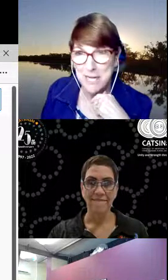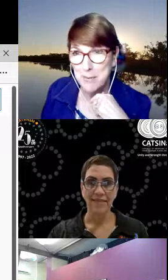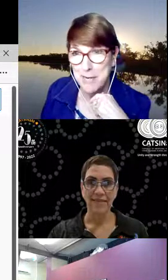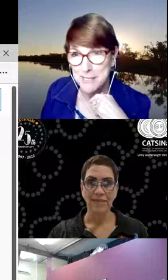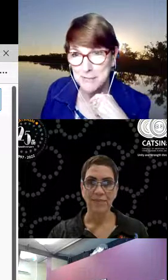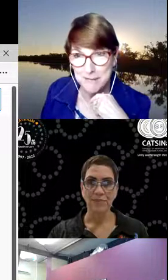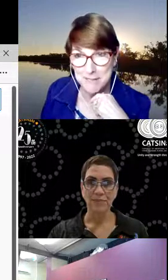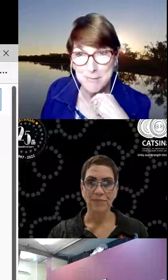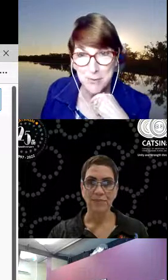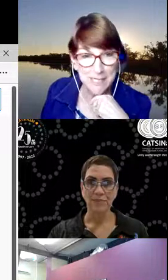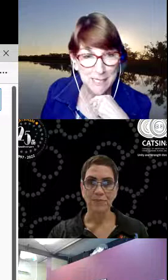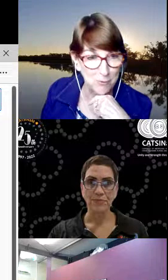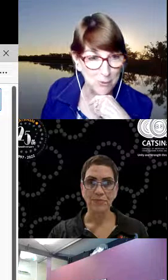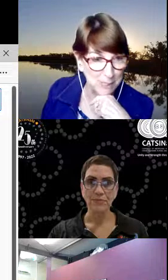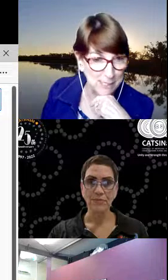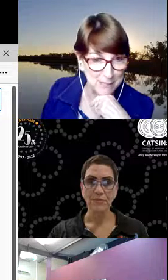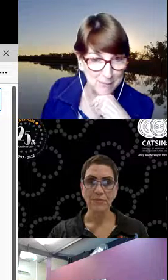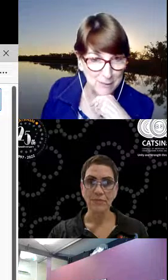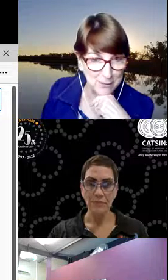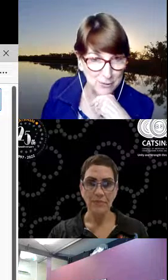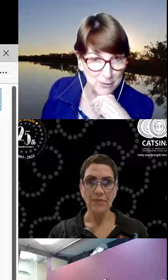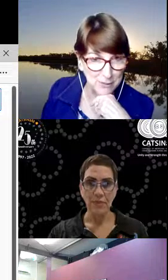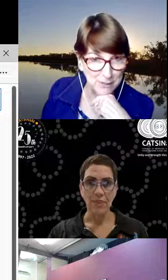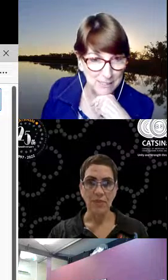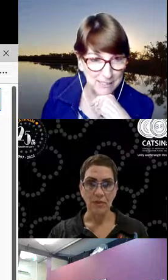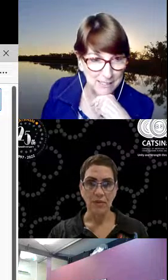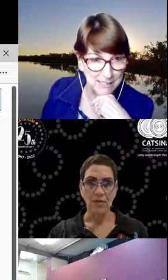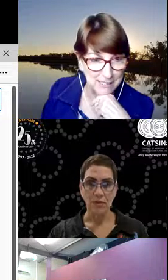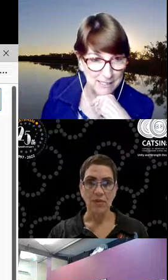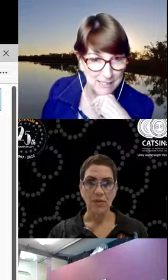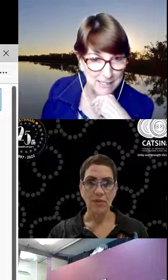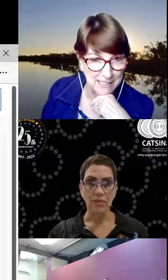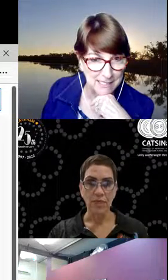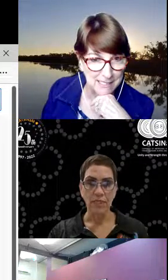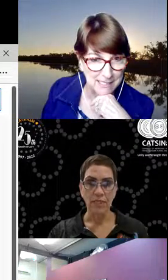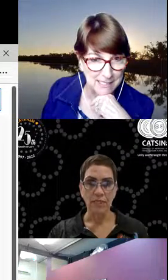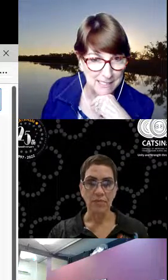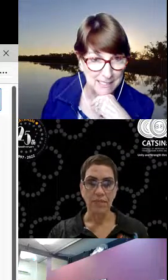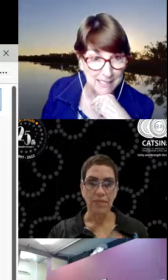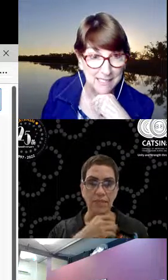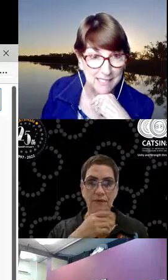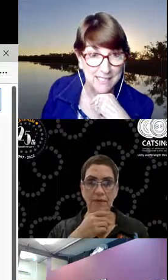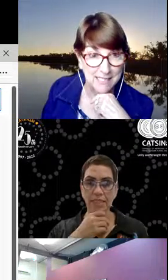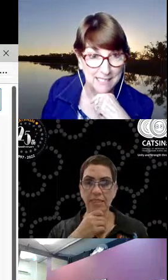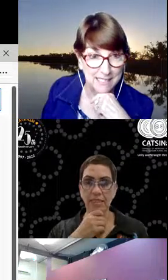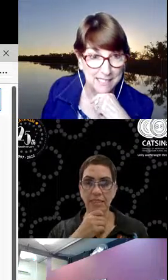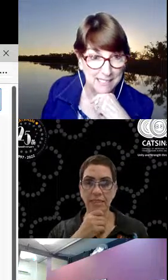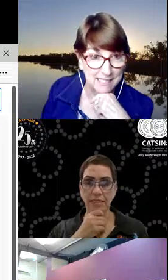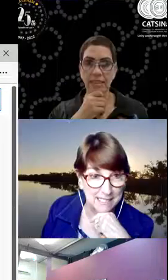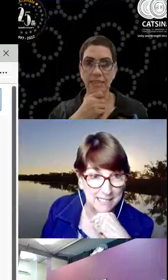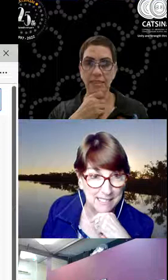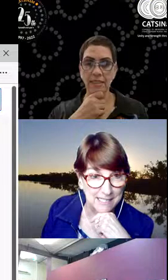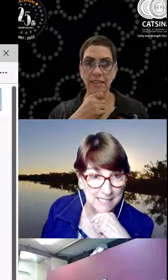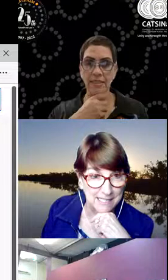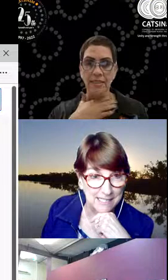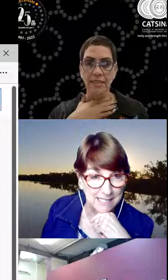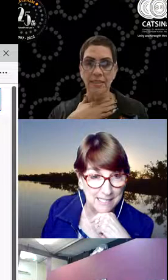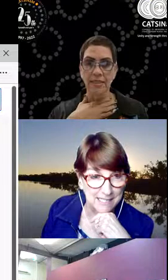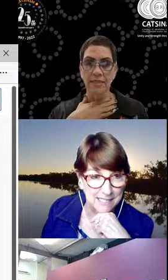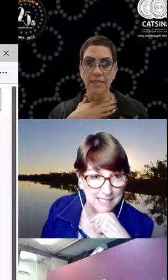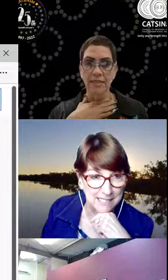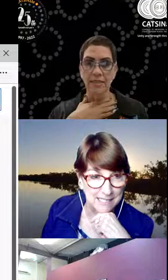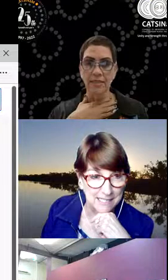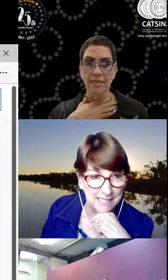We actually had a practice run this morning and it worked, so I'm not sure. Oh, good. Maybe that's coming in now, Anna.